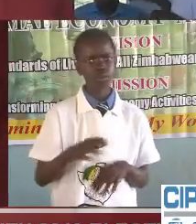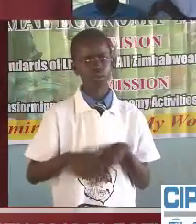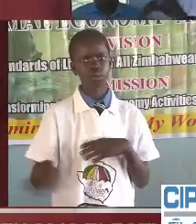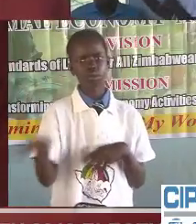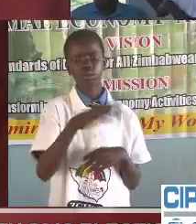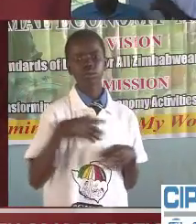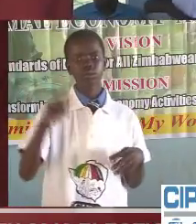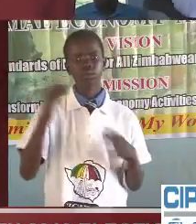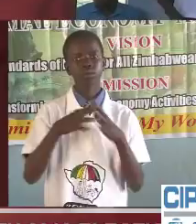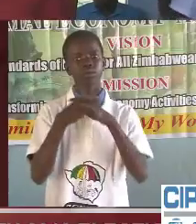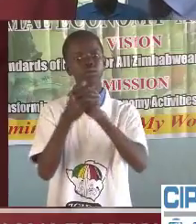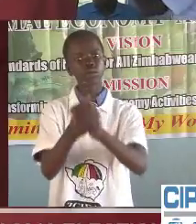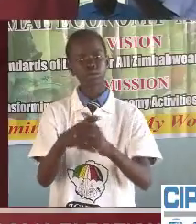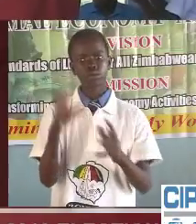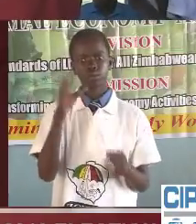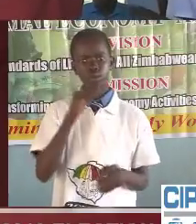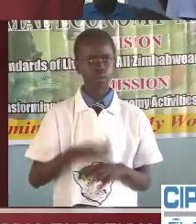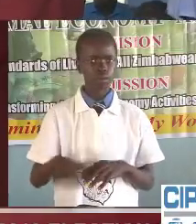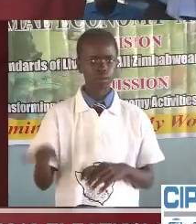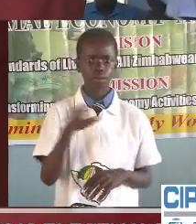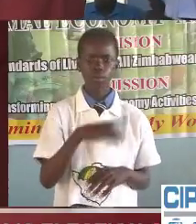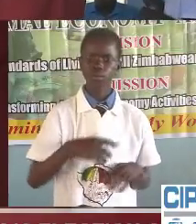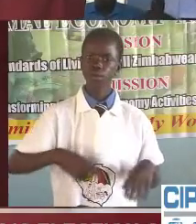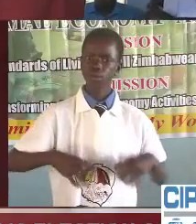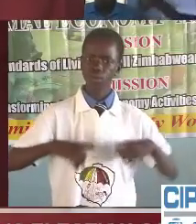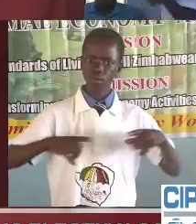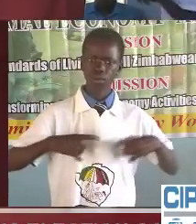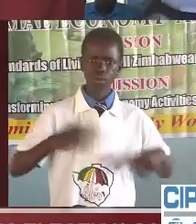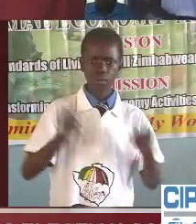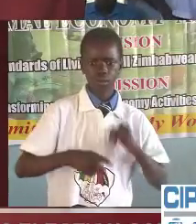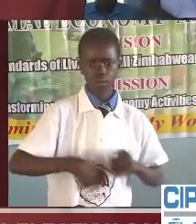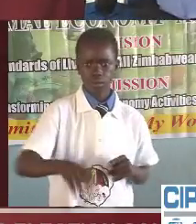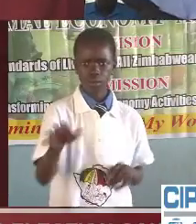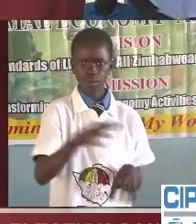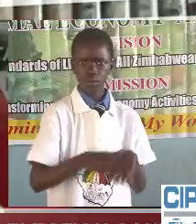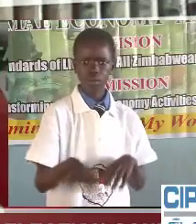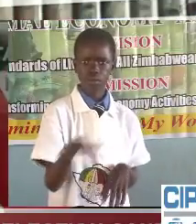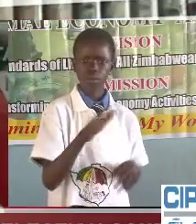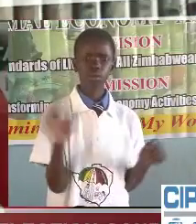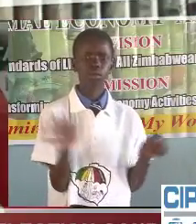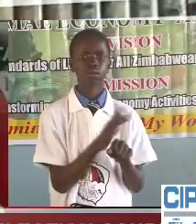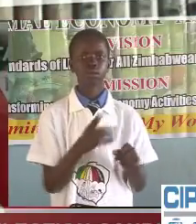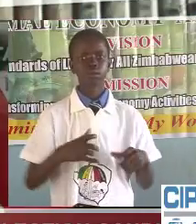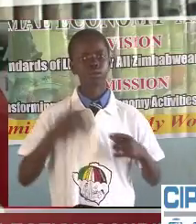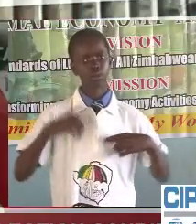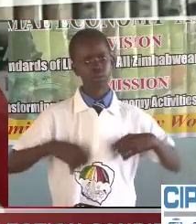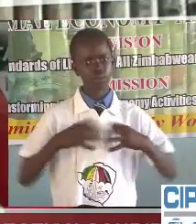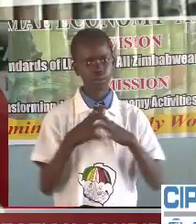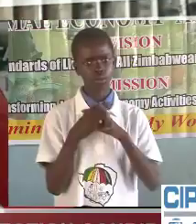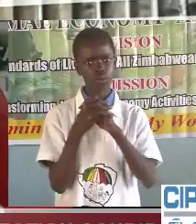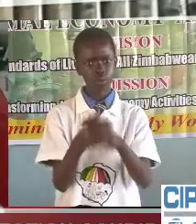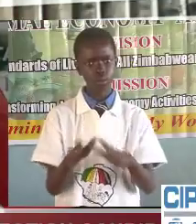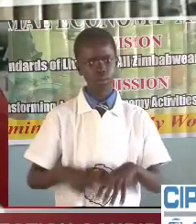the chambers. Let them go into the chambers knowing that the chambers belong to the people. Ngavaende